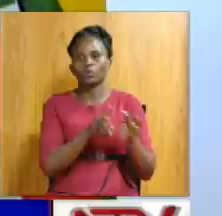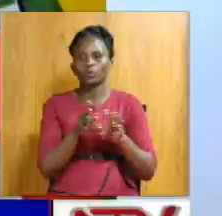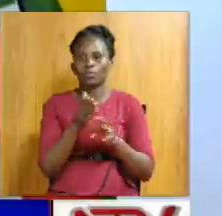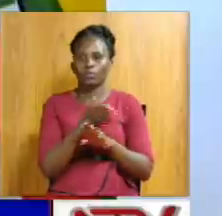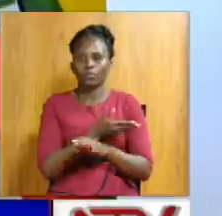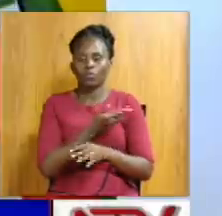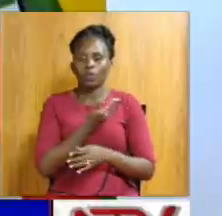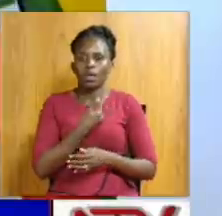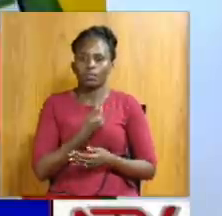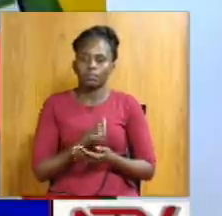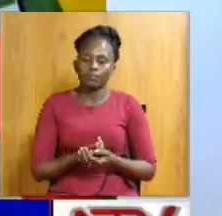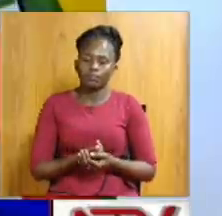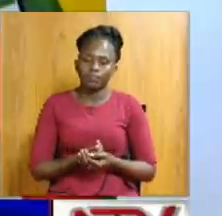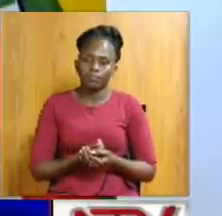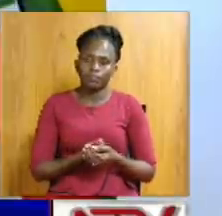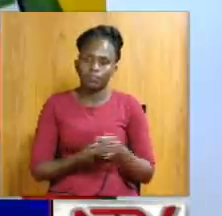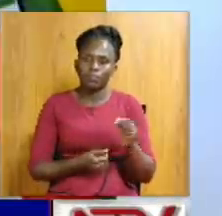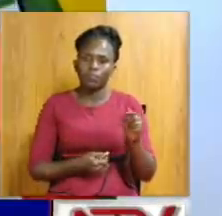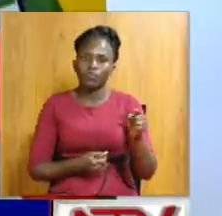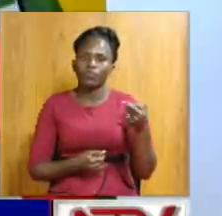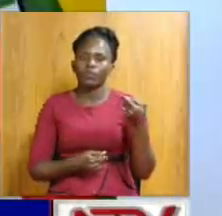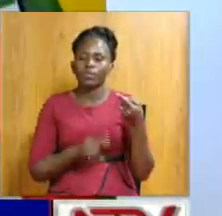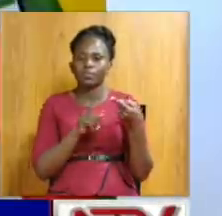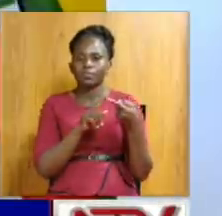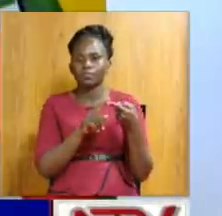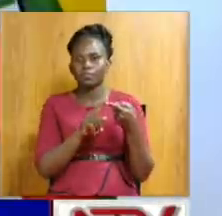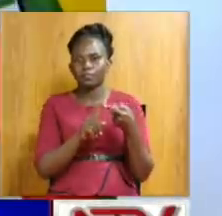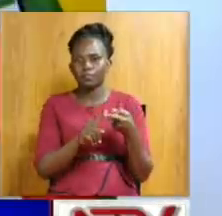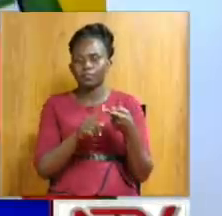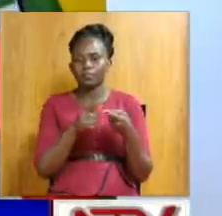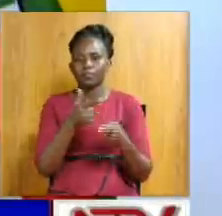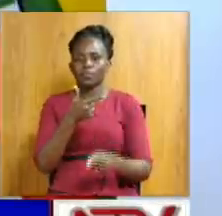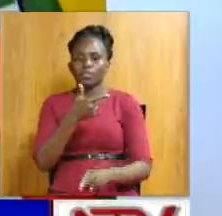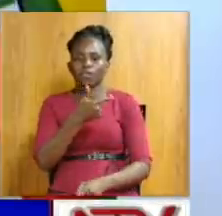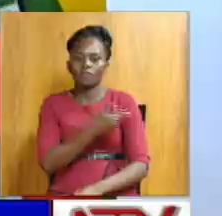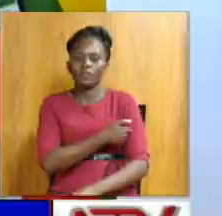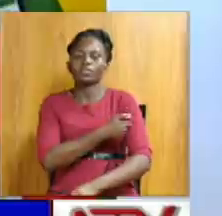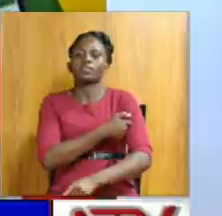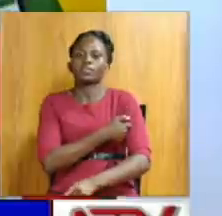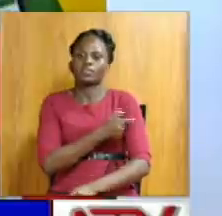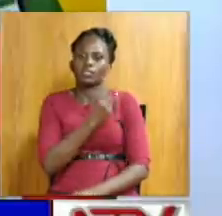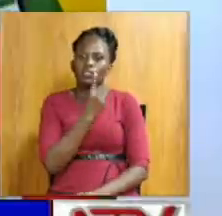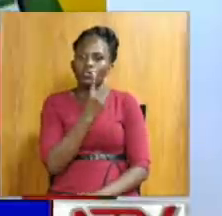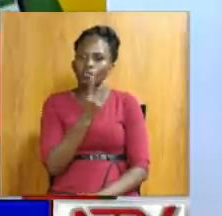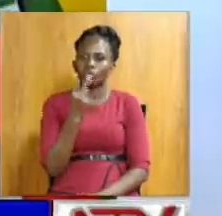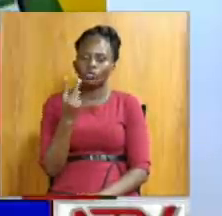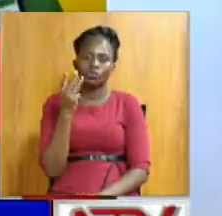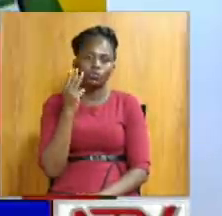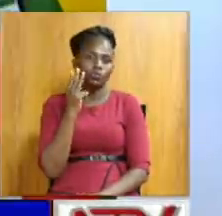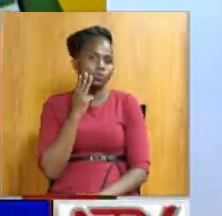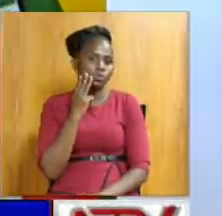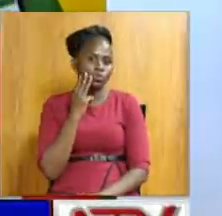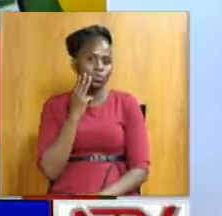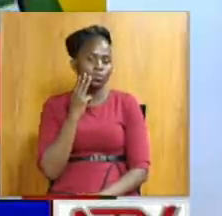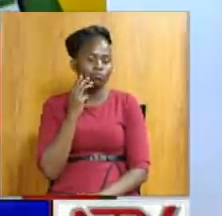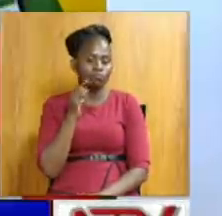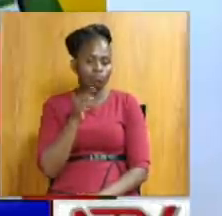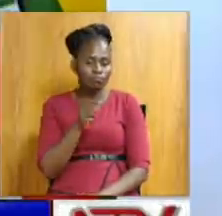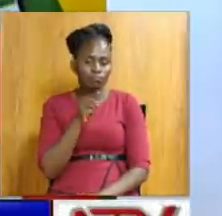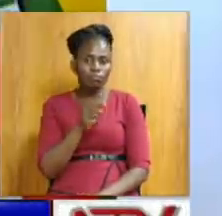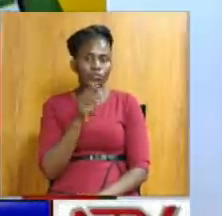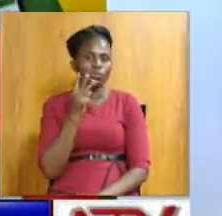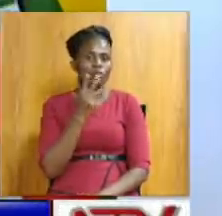Number one, vaccinating the 22 million Ugandans above the age of 18 years of age,